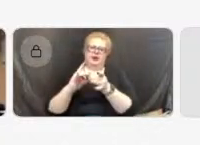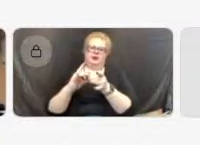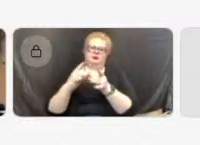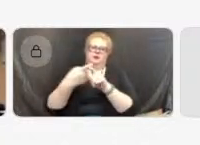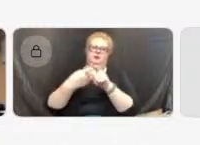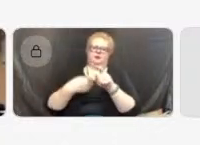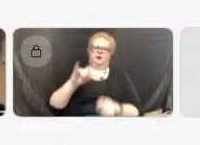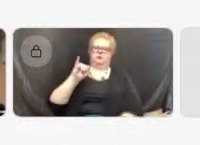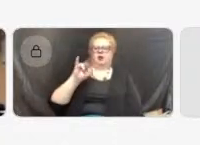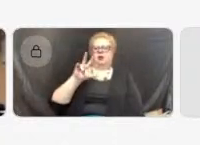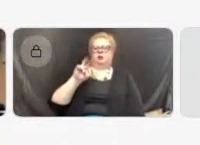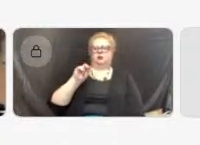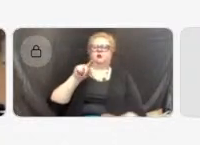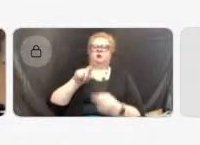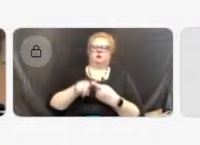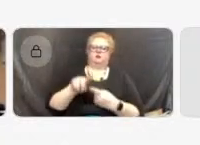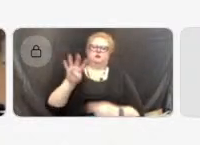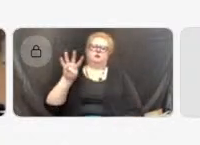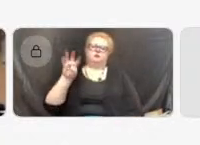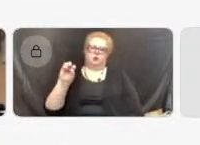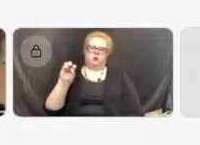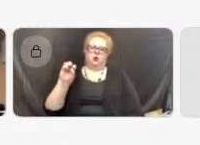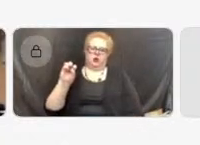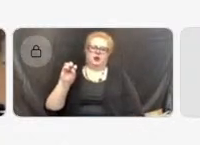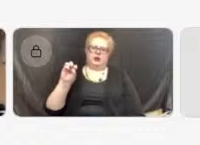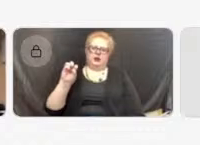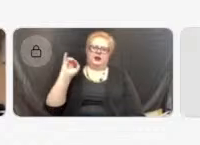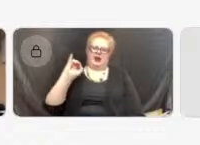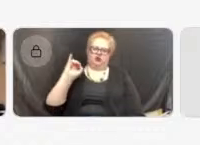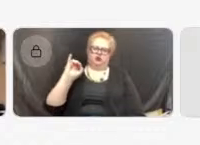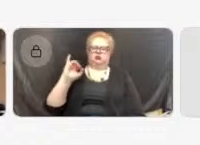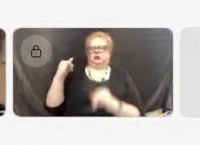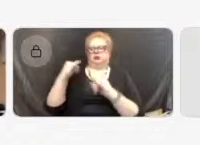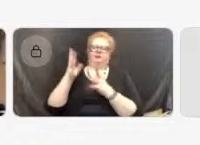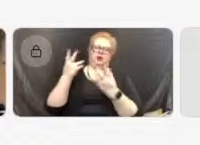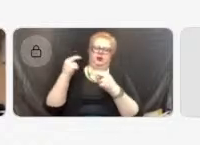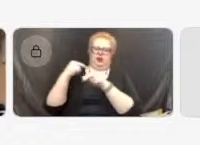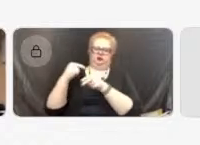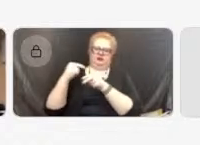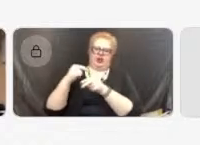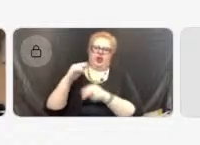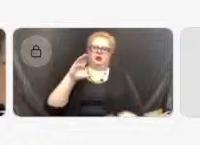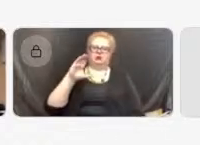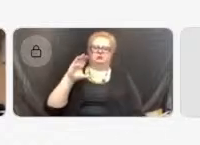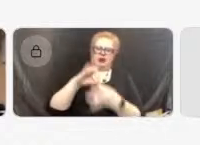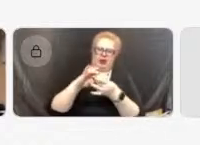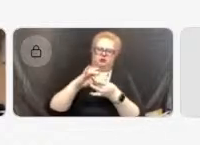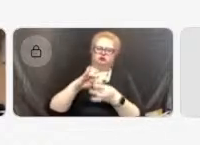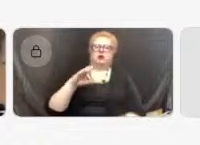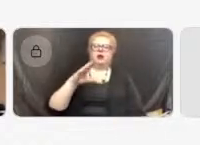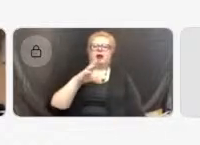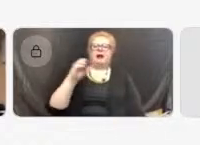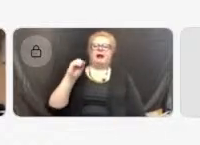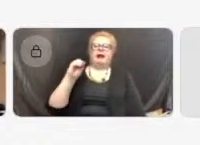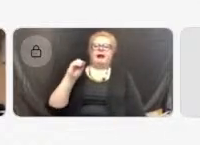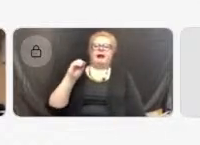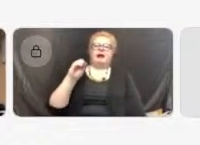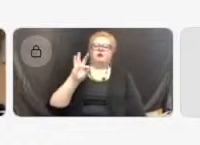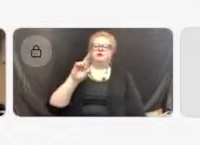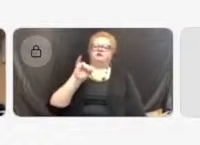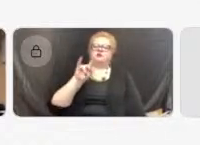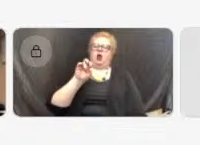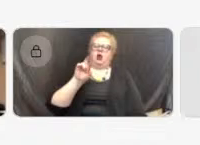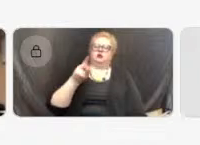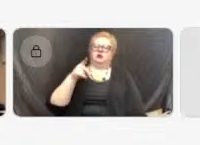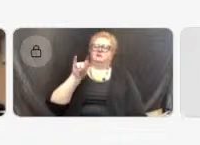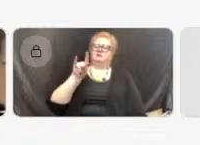30 over to 40 for interstate connections. The Fraser Pike, as I just mentioned, has not been